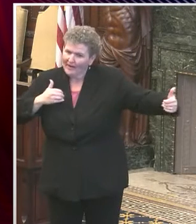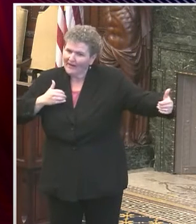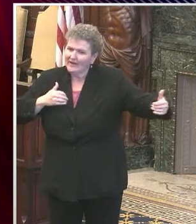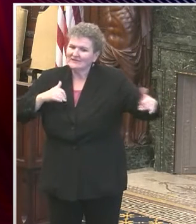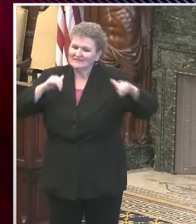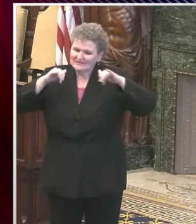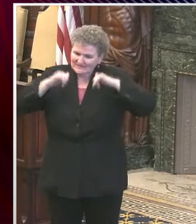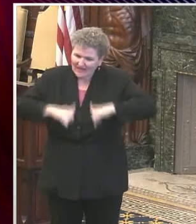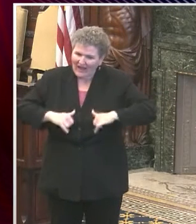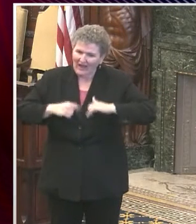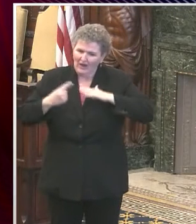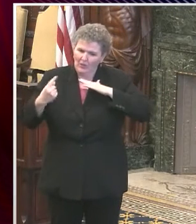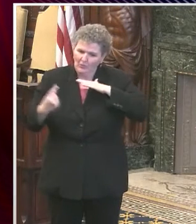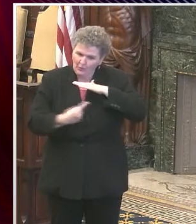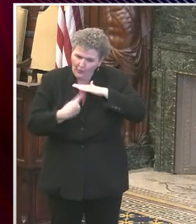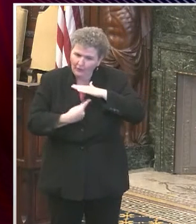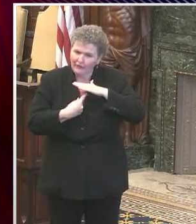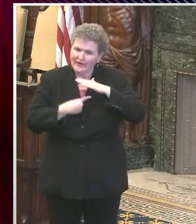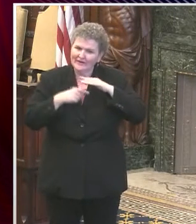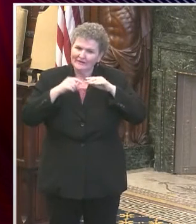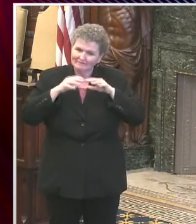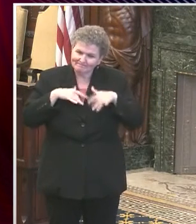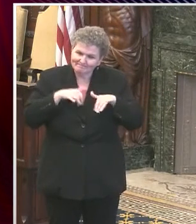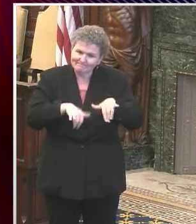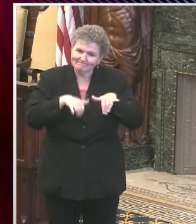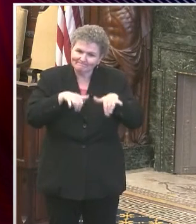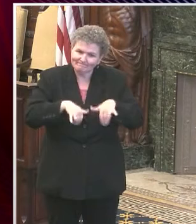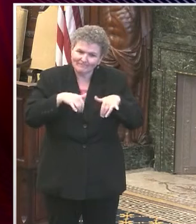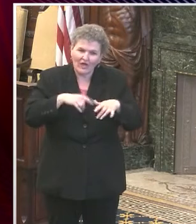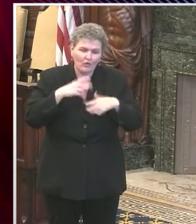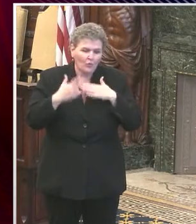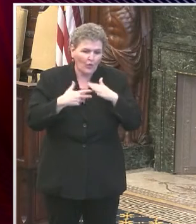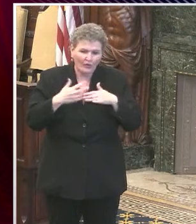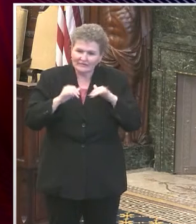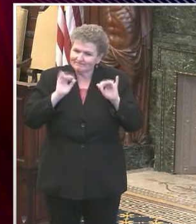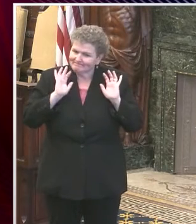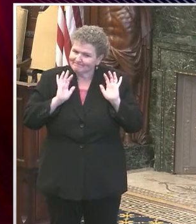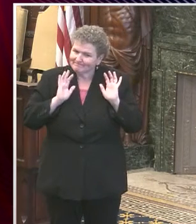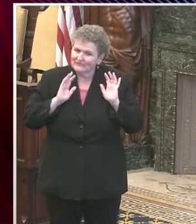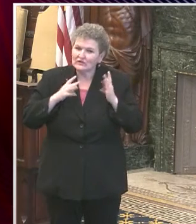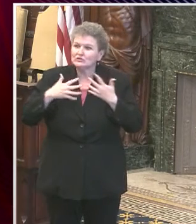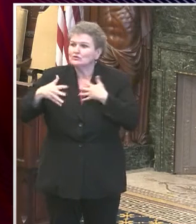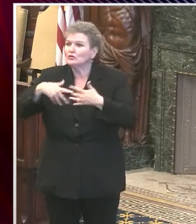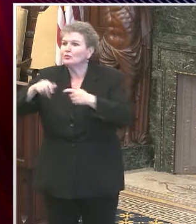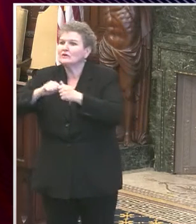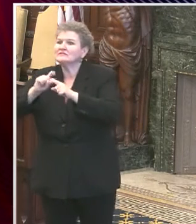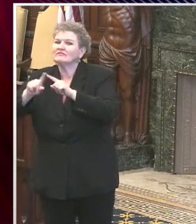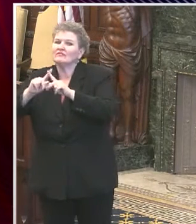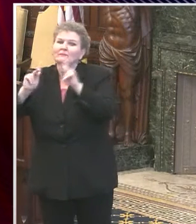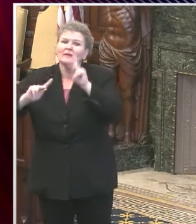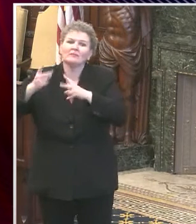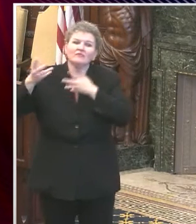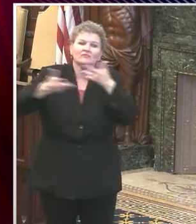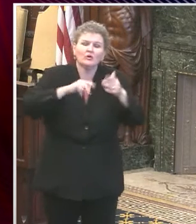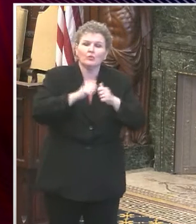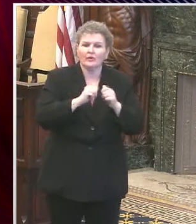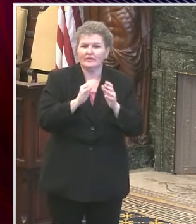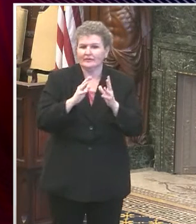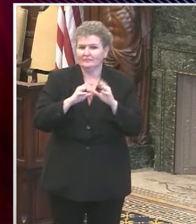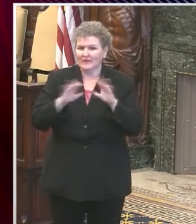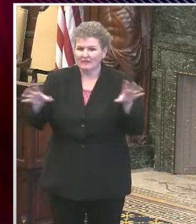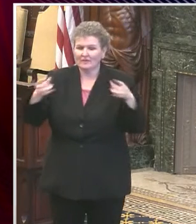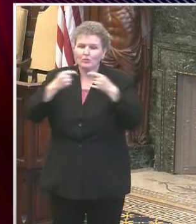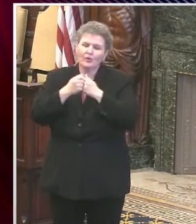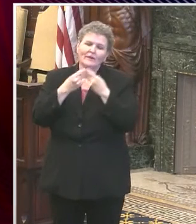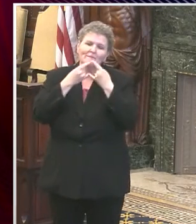if you're exposed, you should truly go into quarantine away from household members. And for everyone else, you should wear masks even when you're around